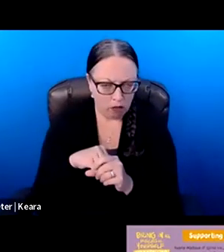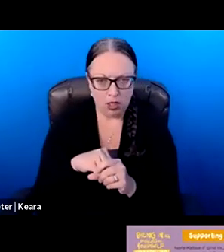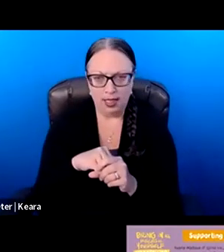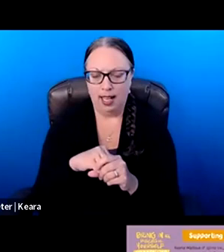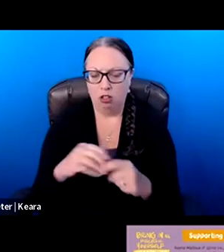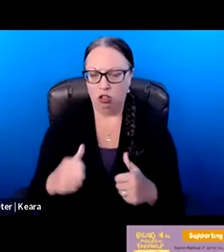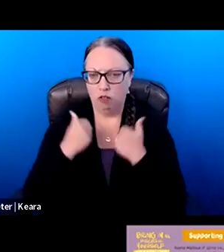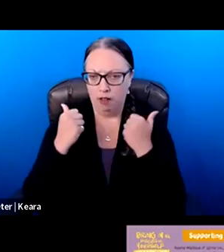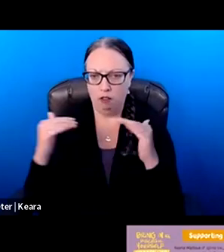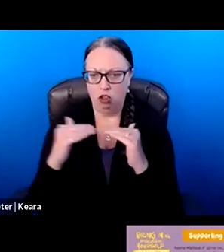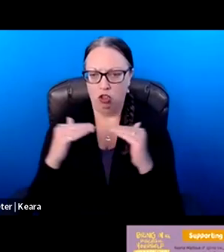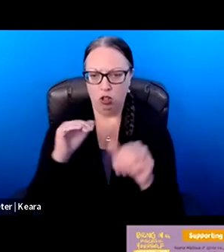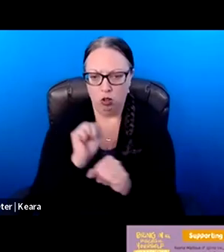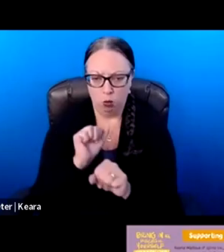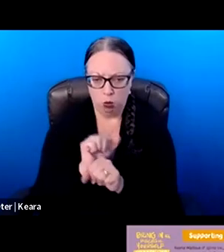work.